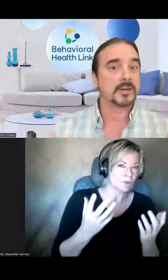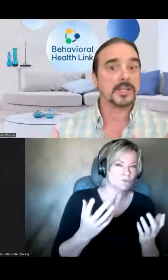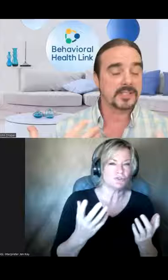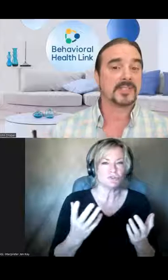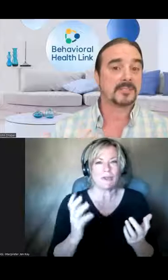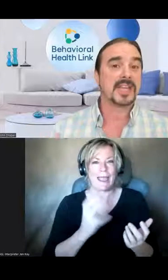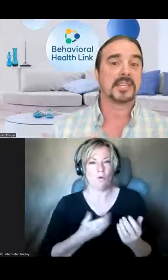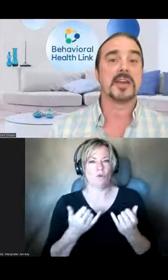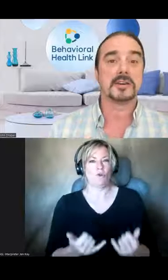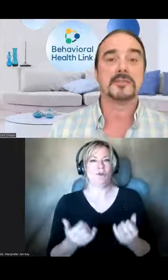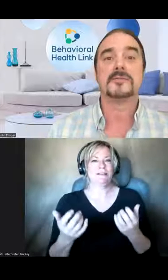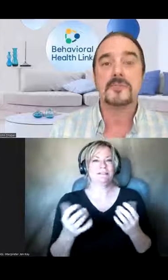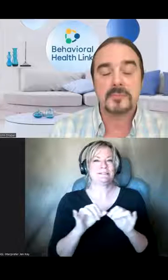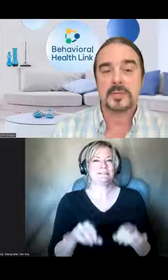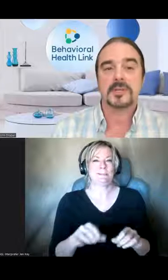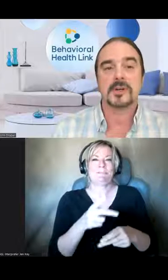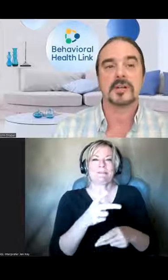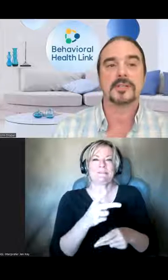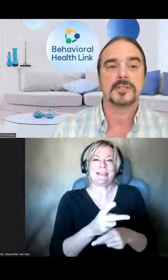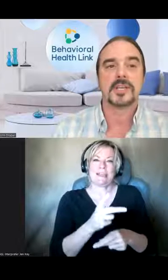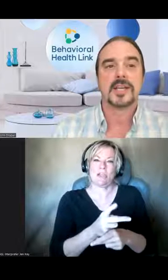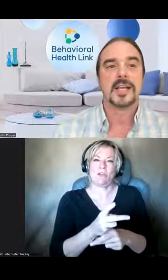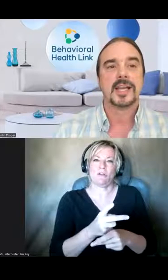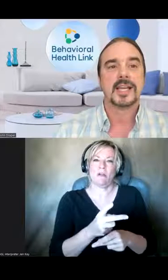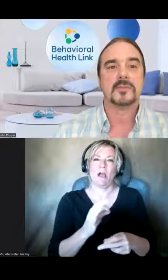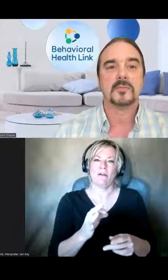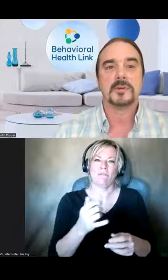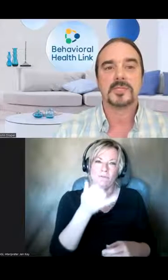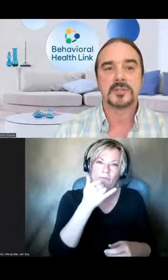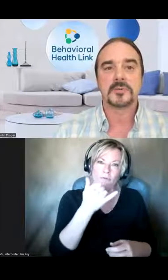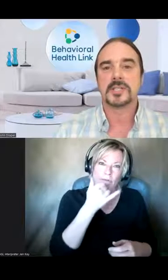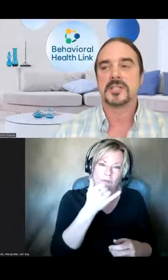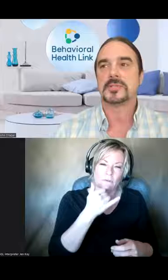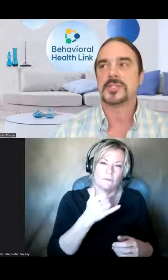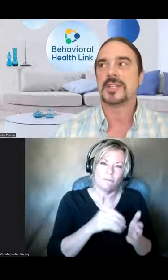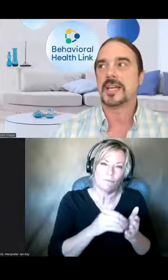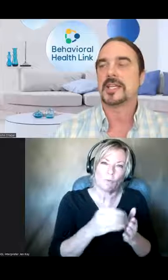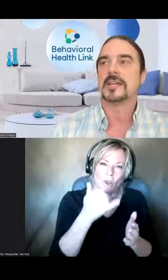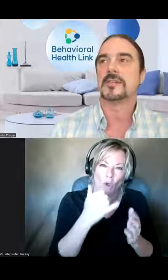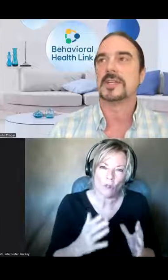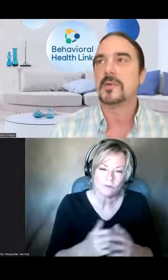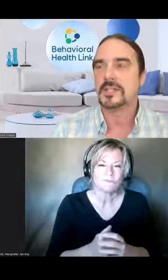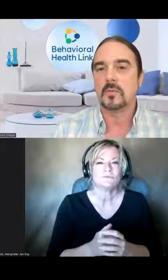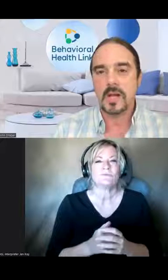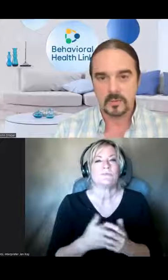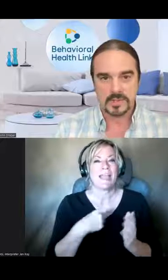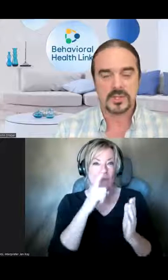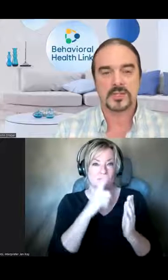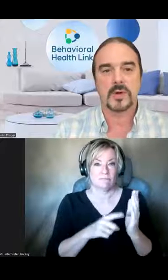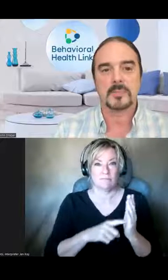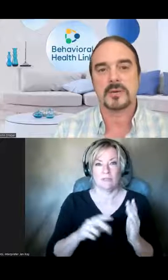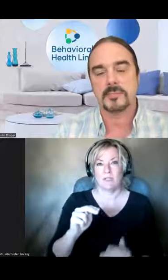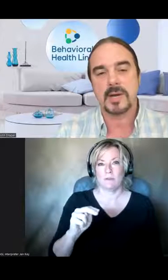our current system takes care of familiar callers. And what was interesting is there was a study of NYC Well, which